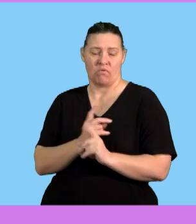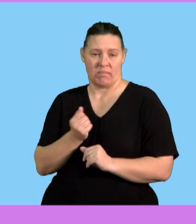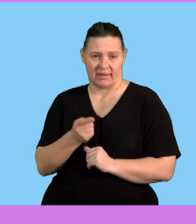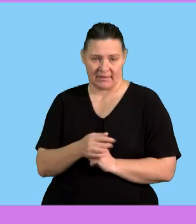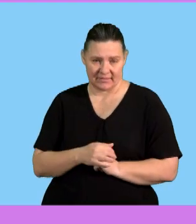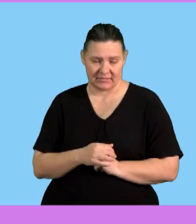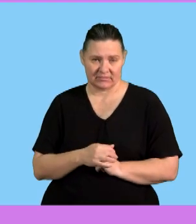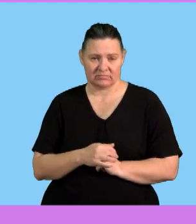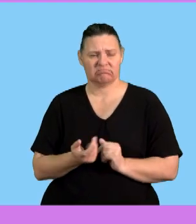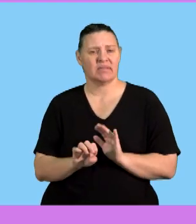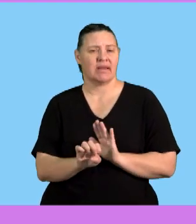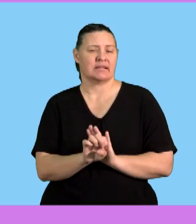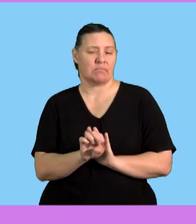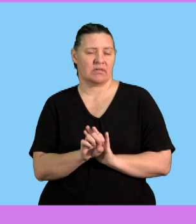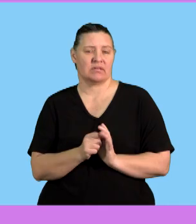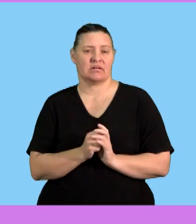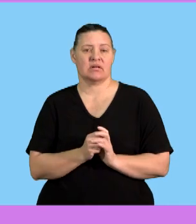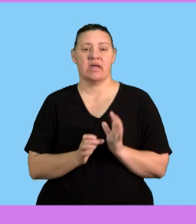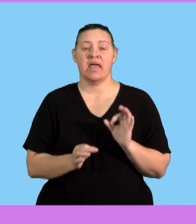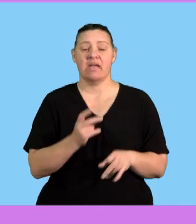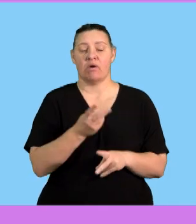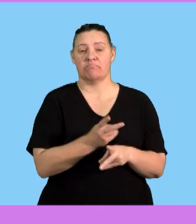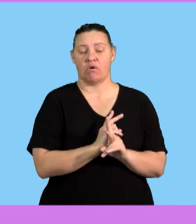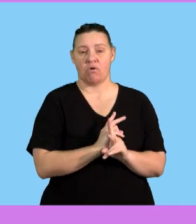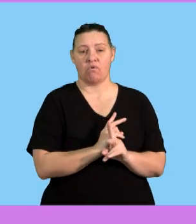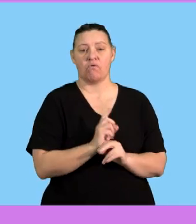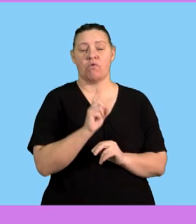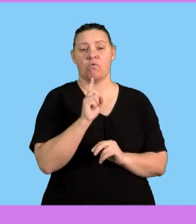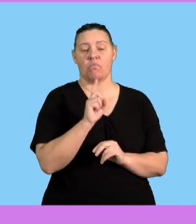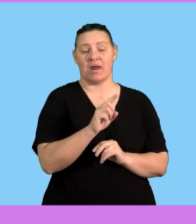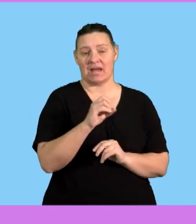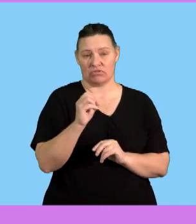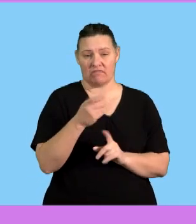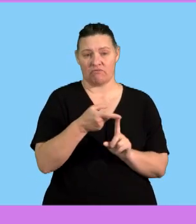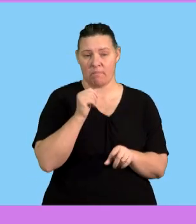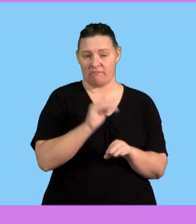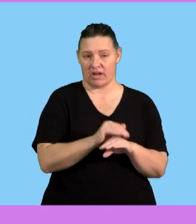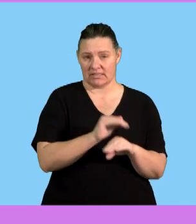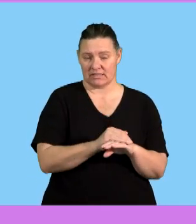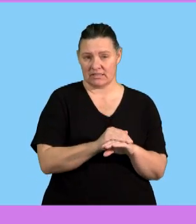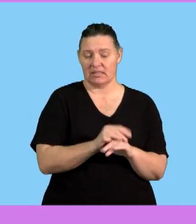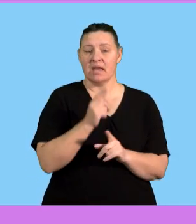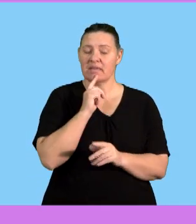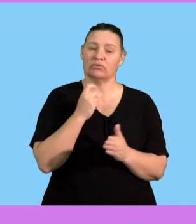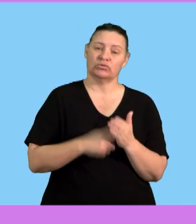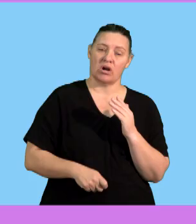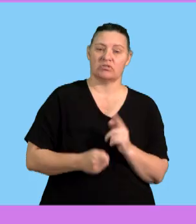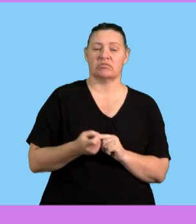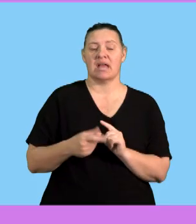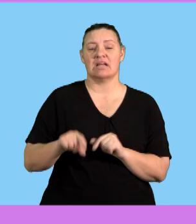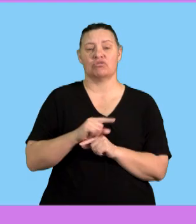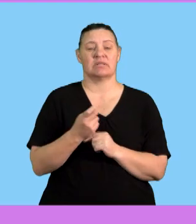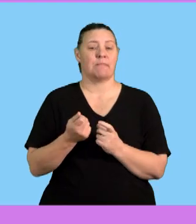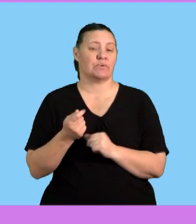you borrow money. For example, if you borrowed 100 Rand from your friend and they charge you